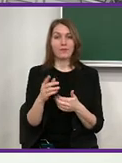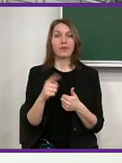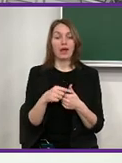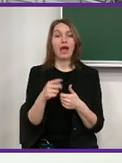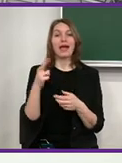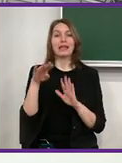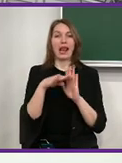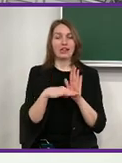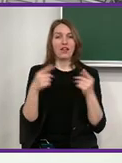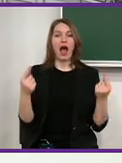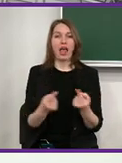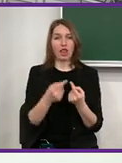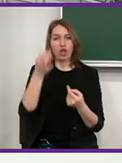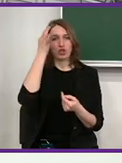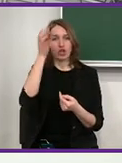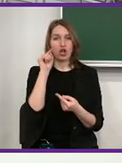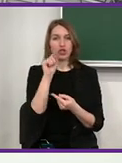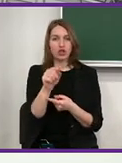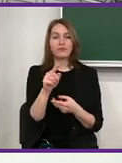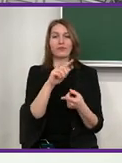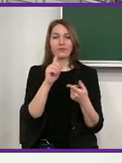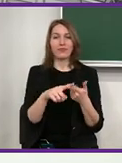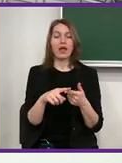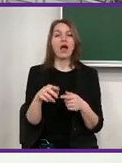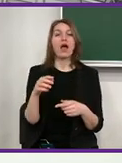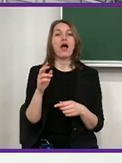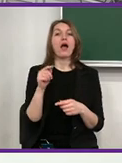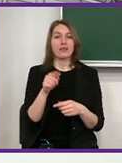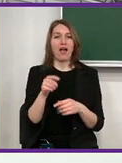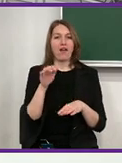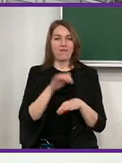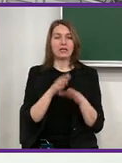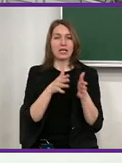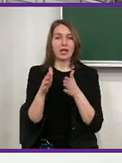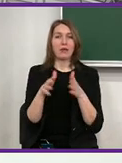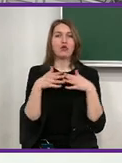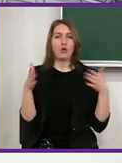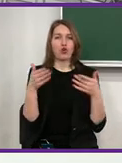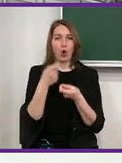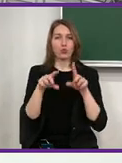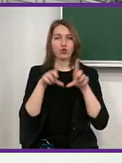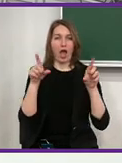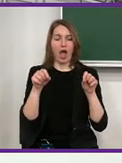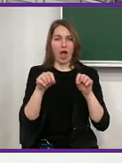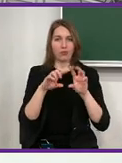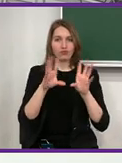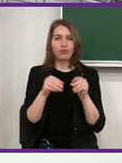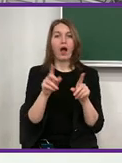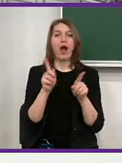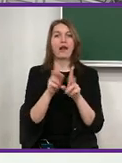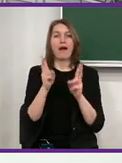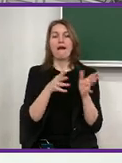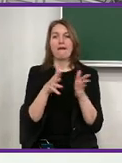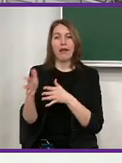questions. First, to whom the directive will apply? Why it will affect